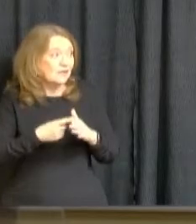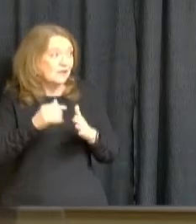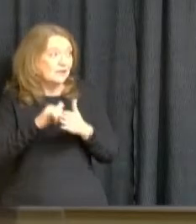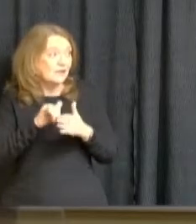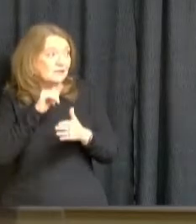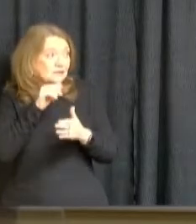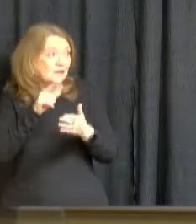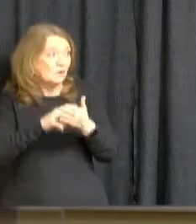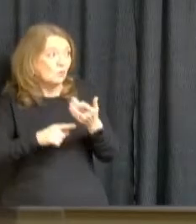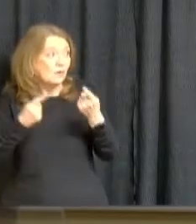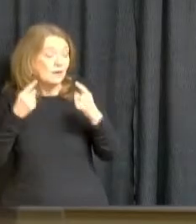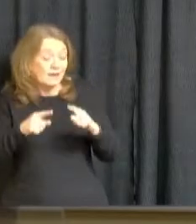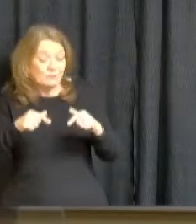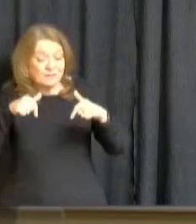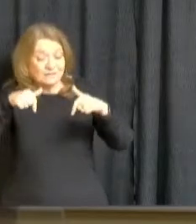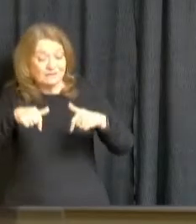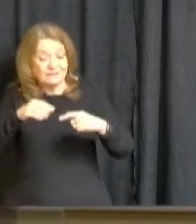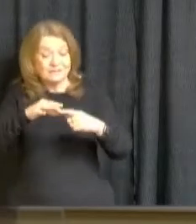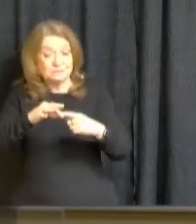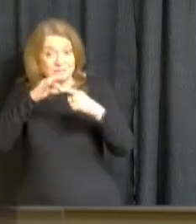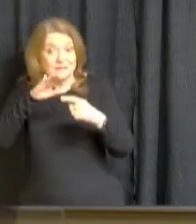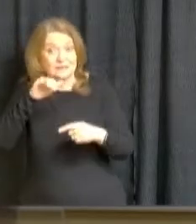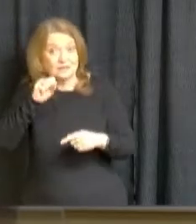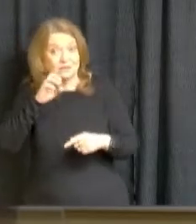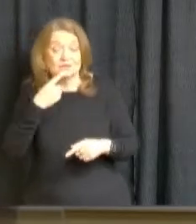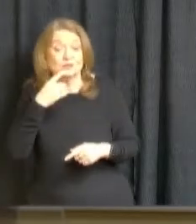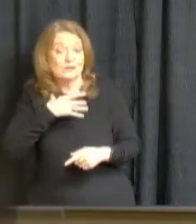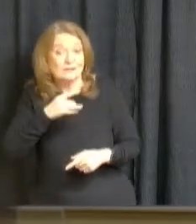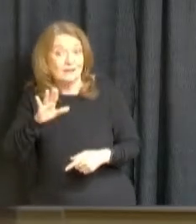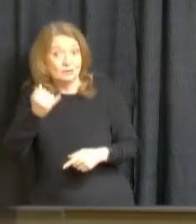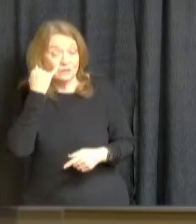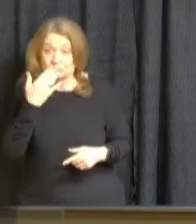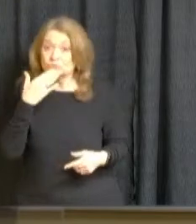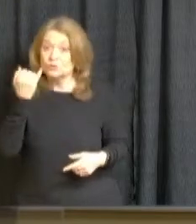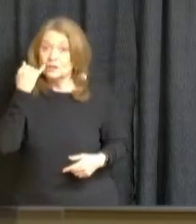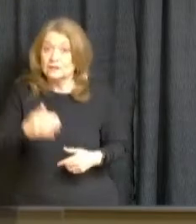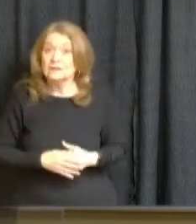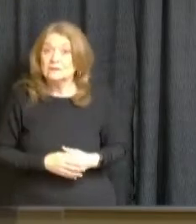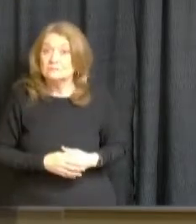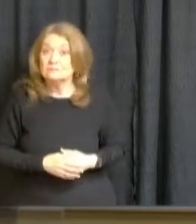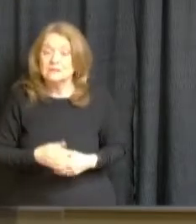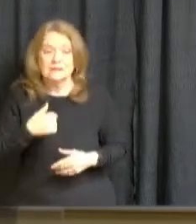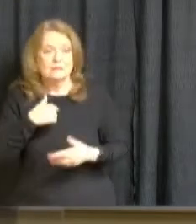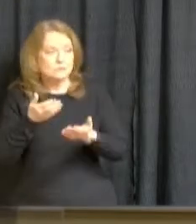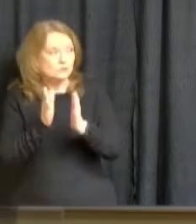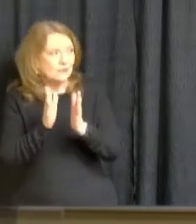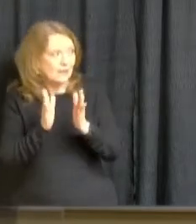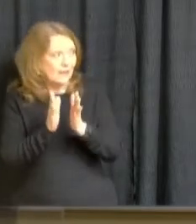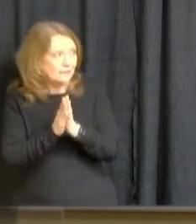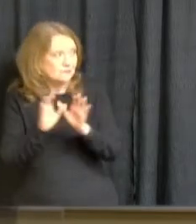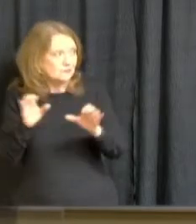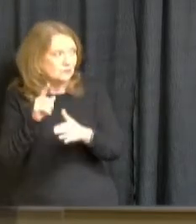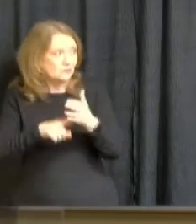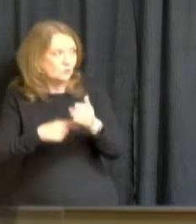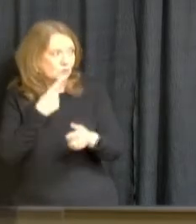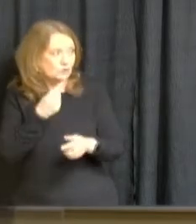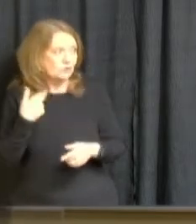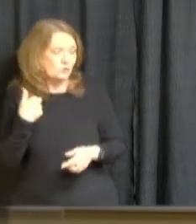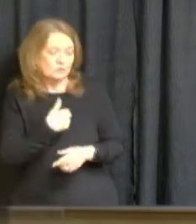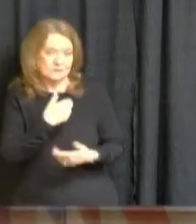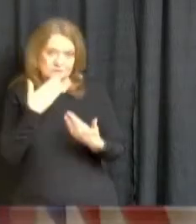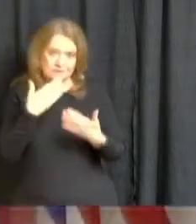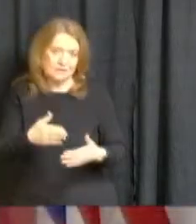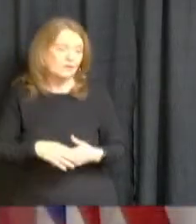not what happens. In this particular case, I told you I like your idea. It's a good idea. And I'm just asking, do what you told us. Thank